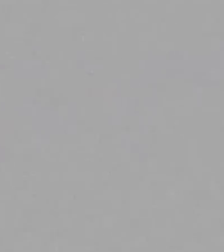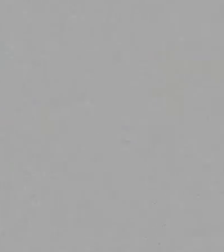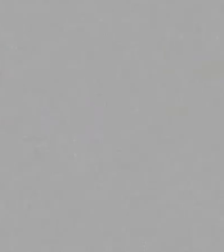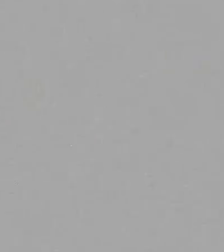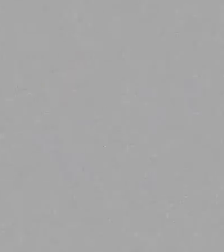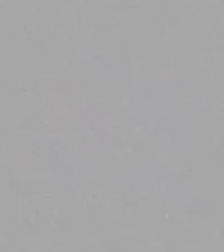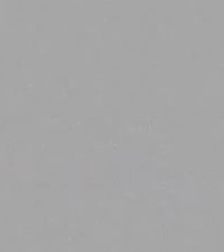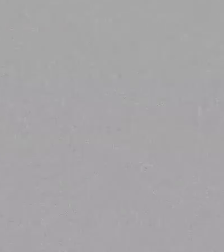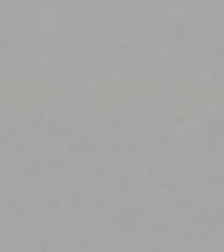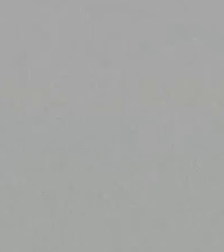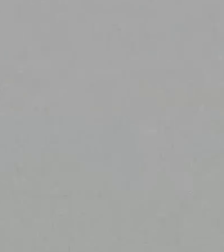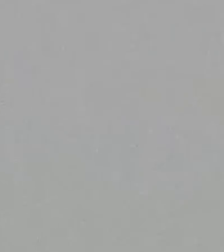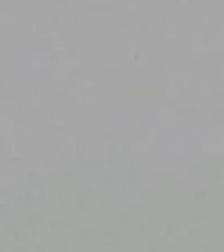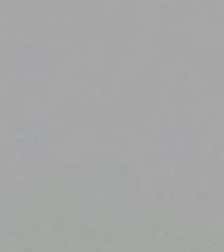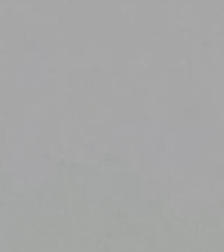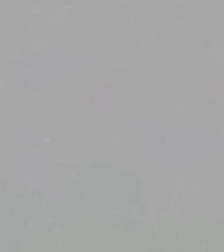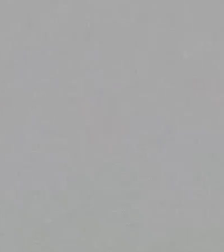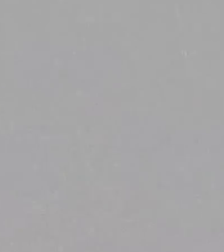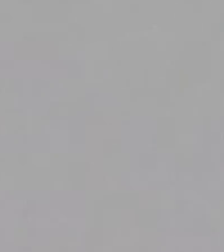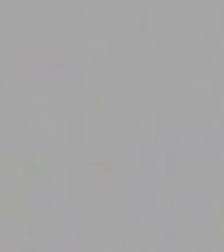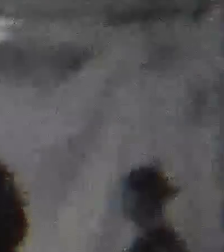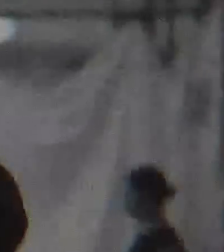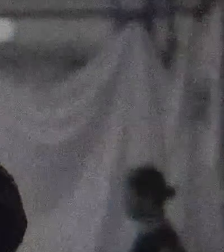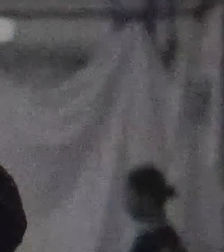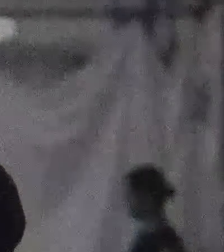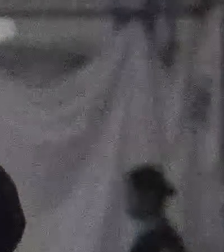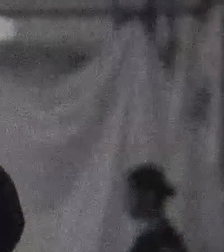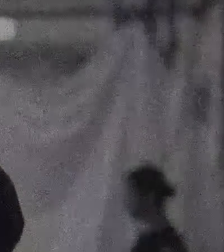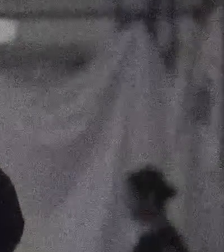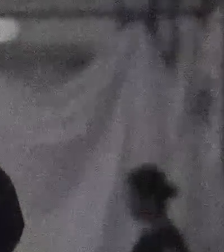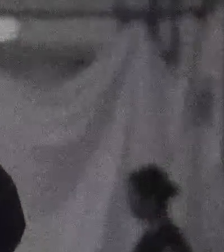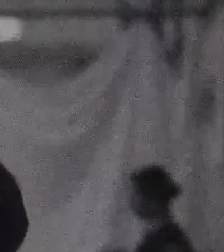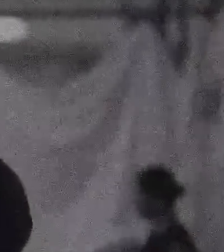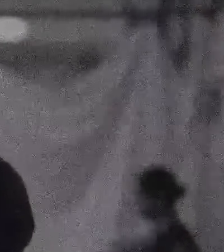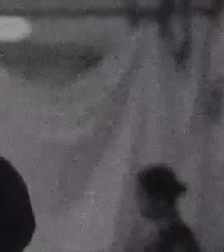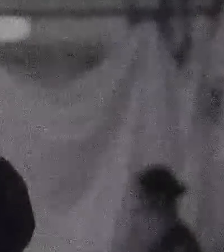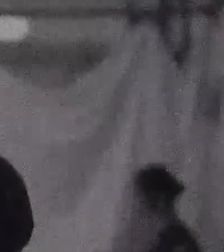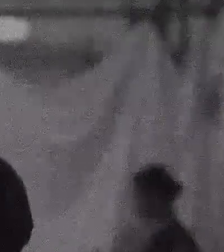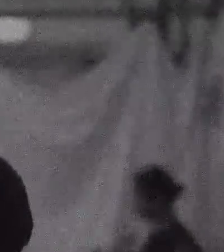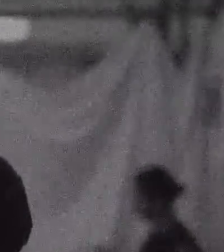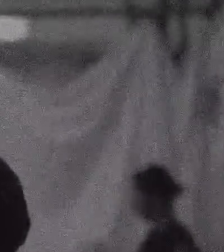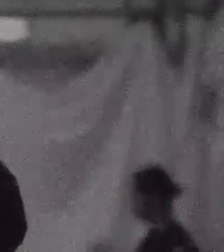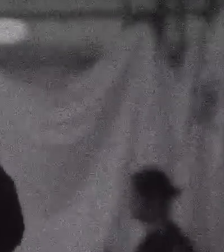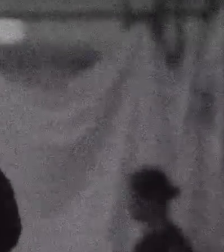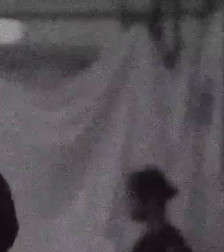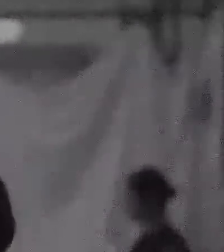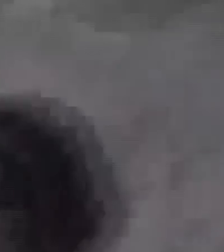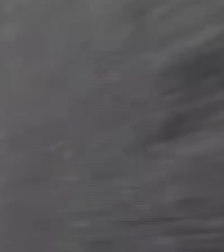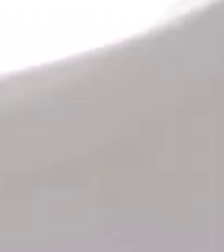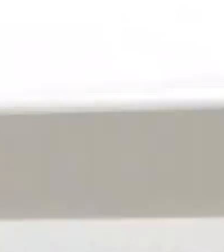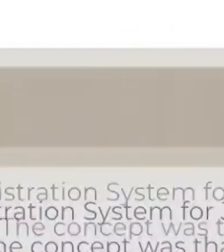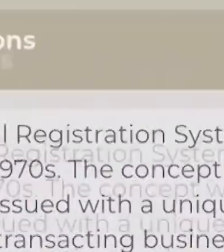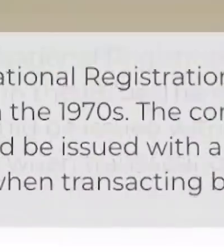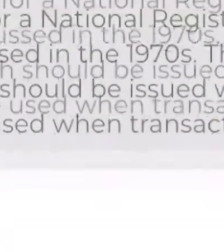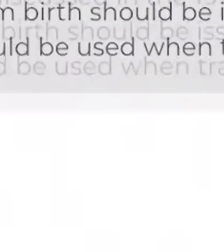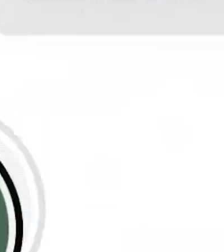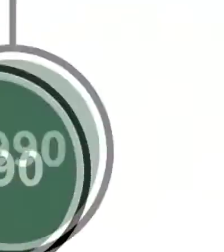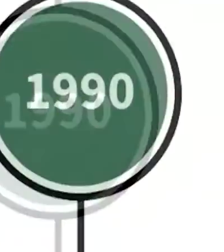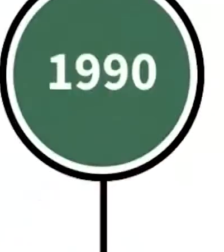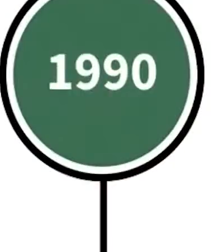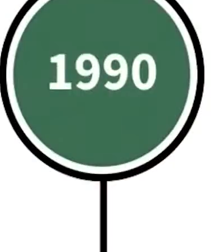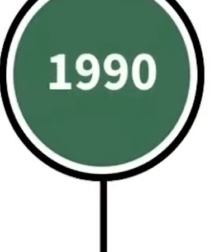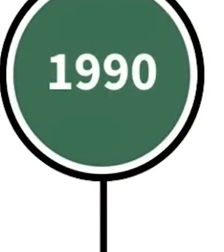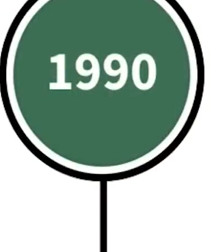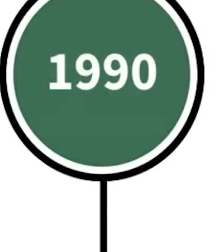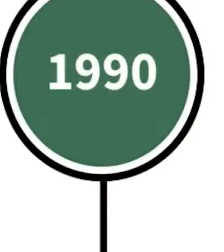with the case for a national registration system with each person from birth issued with a unique number. By the 1990s,